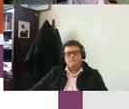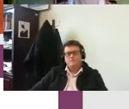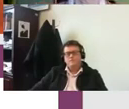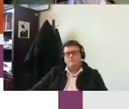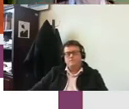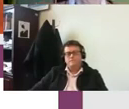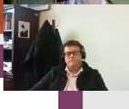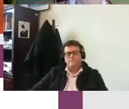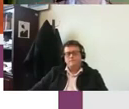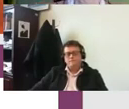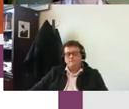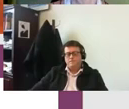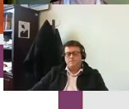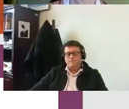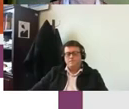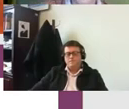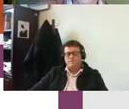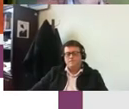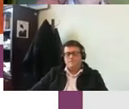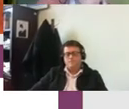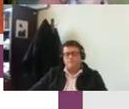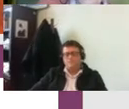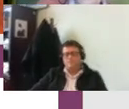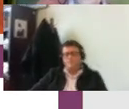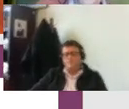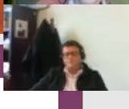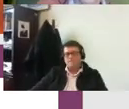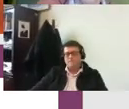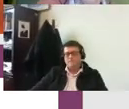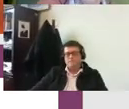to make a better future for all of us.